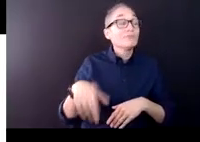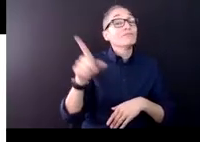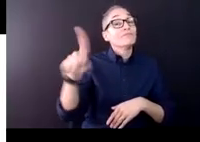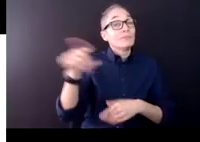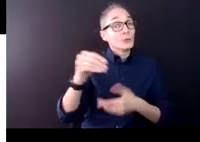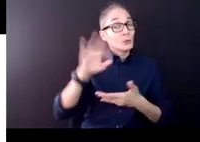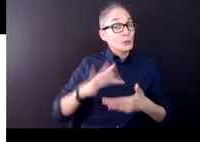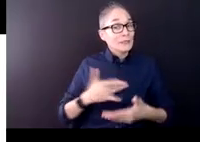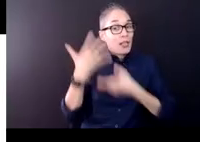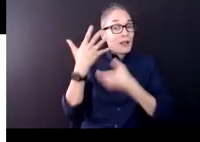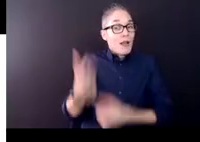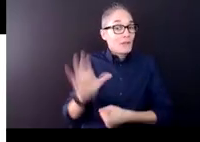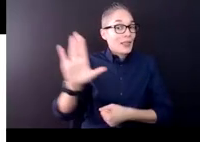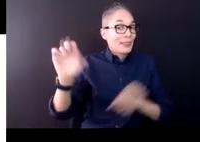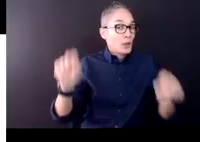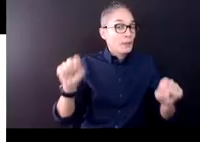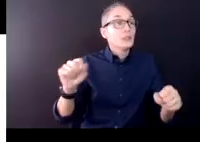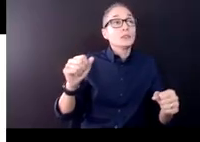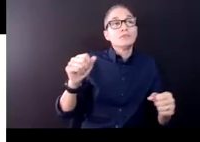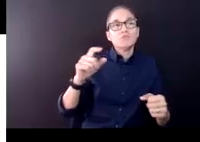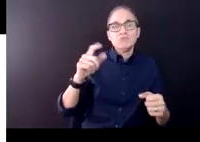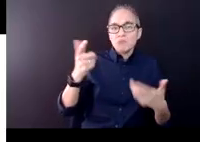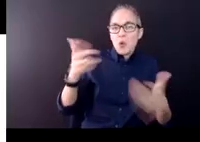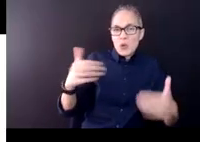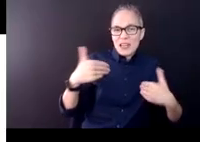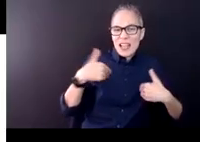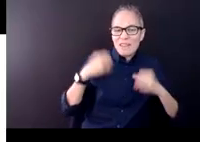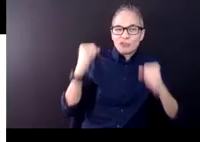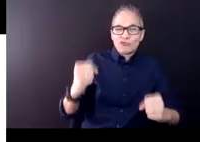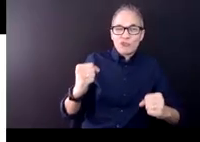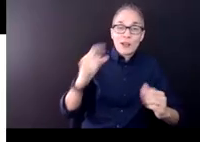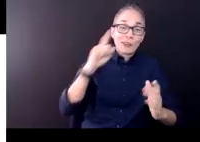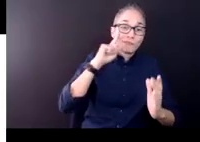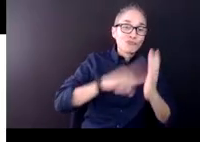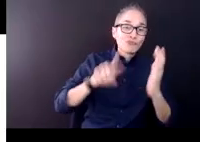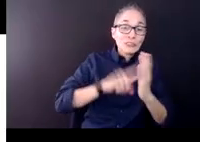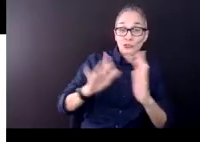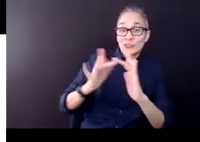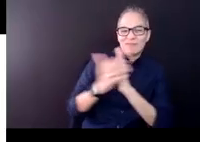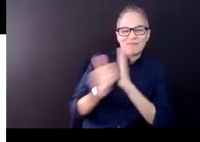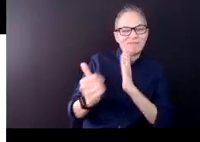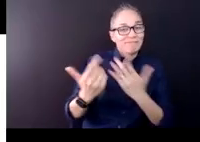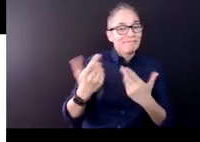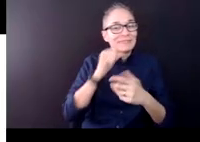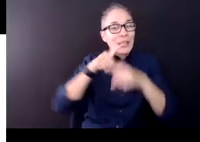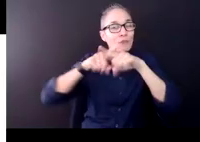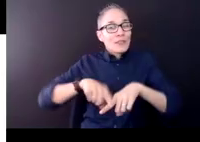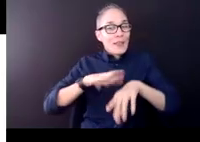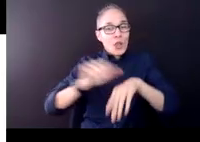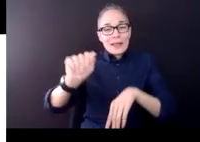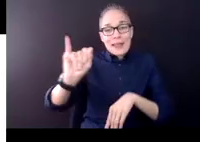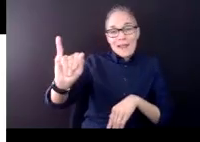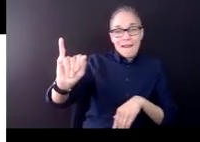in their abilities or who already have strong research internet search skills are less likely to rely on generative